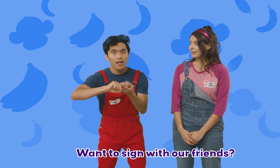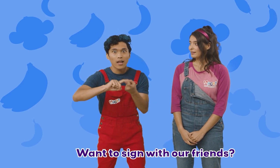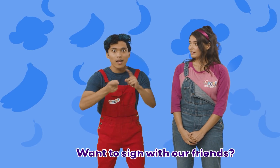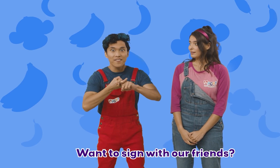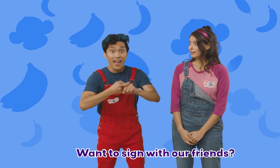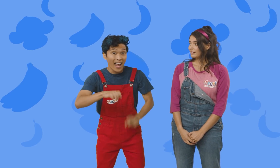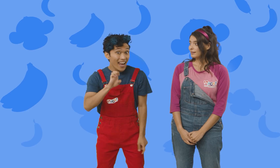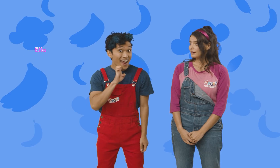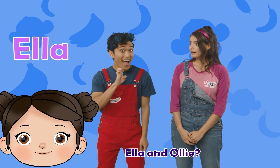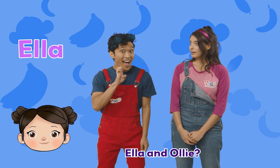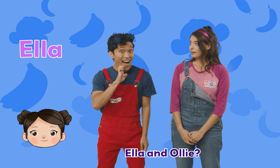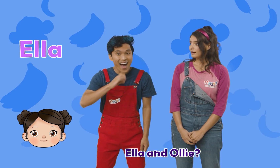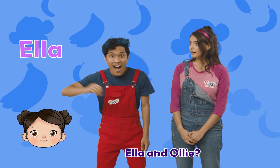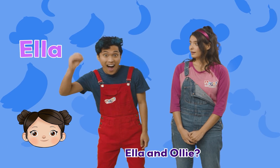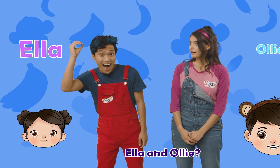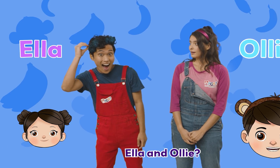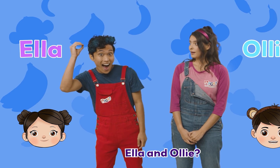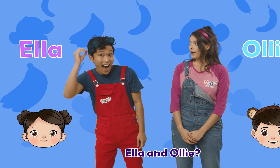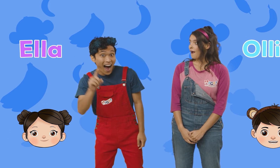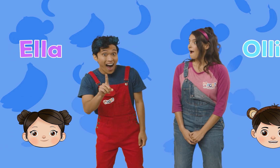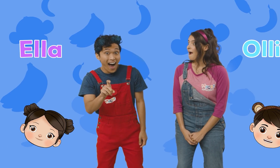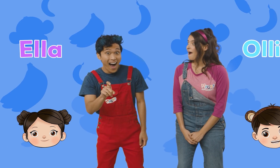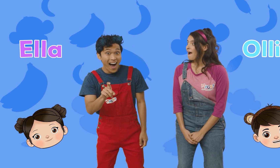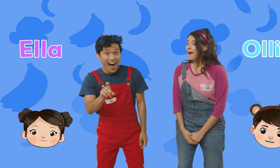sign with our friends, Ella and Ollie?